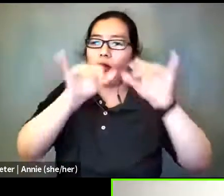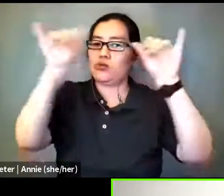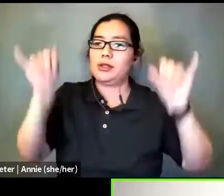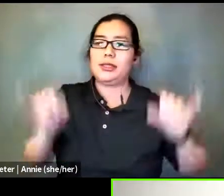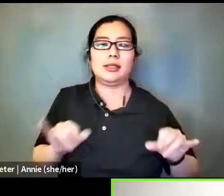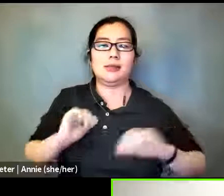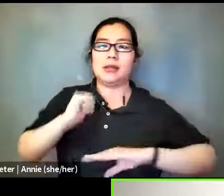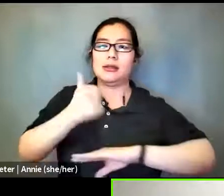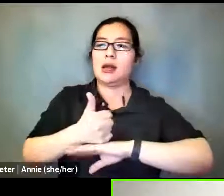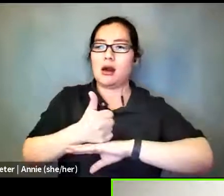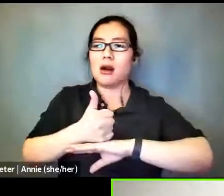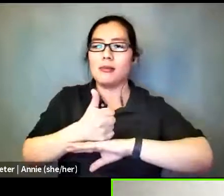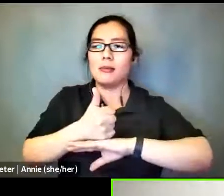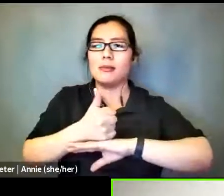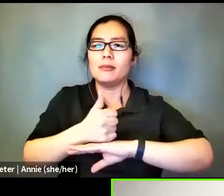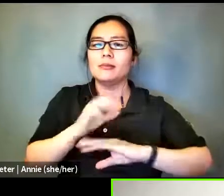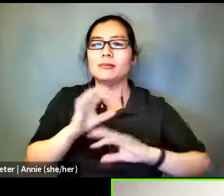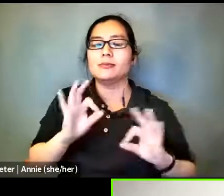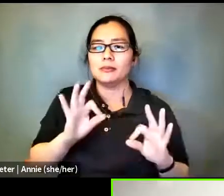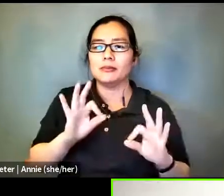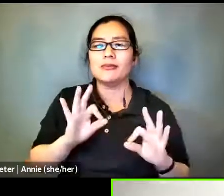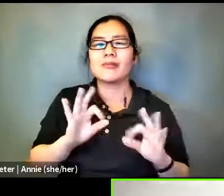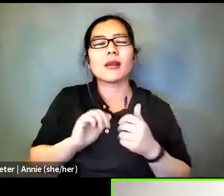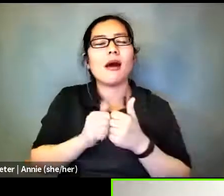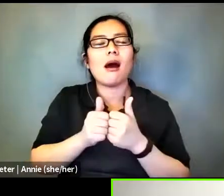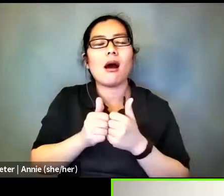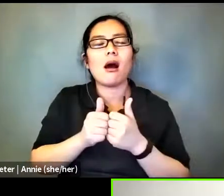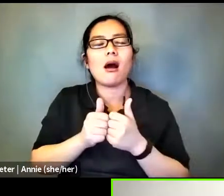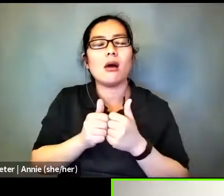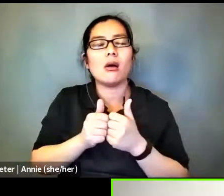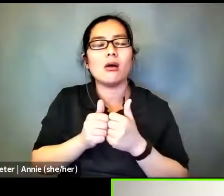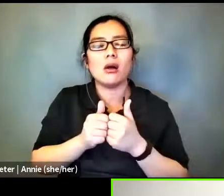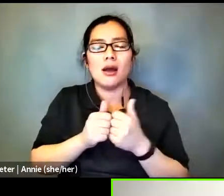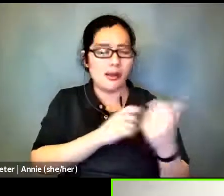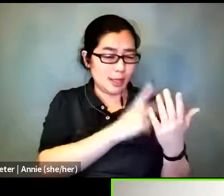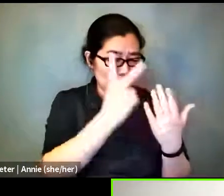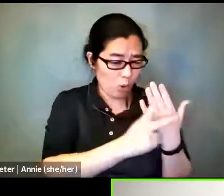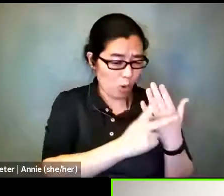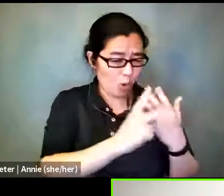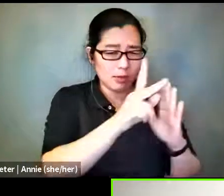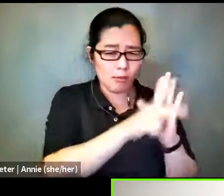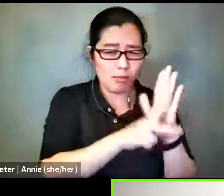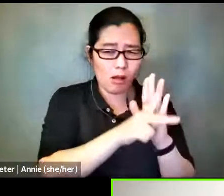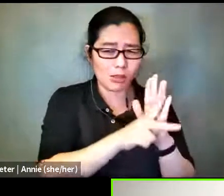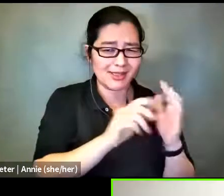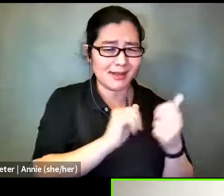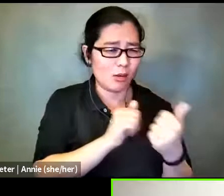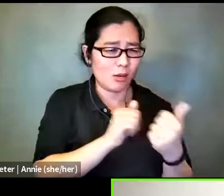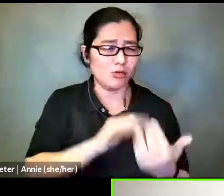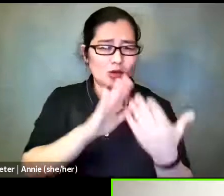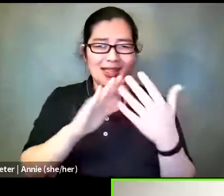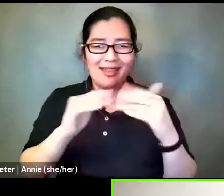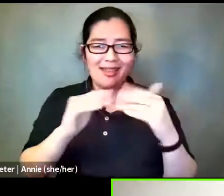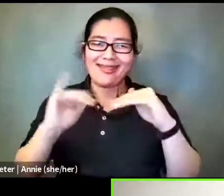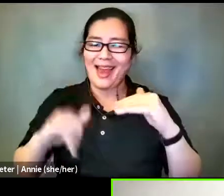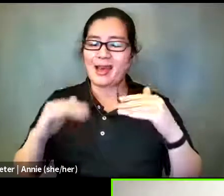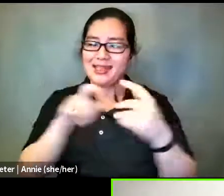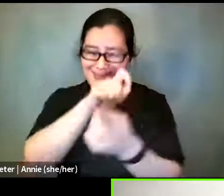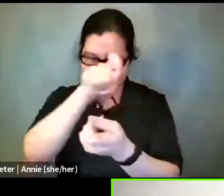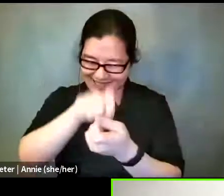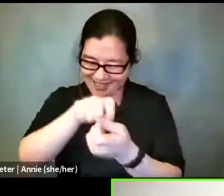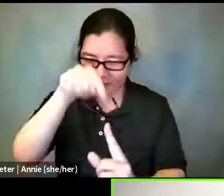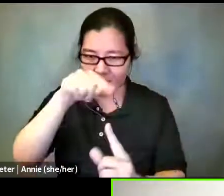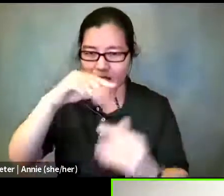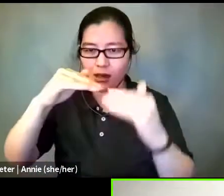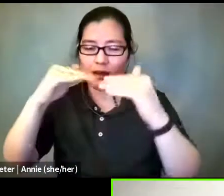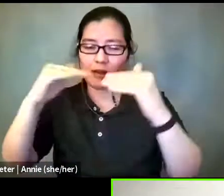these programs. How are these programs correcting those imbalances and that injustice? But you're right. And